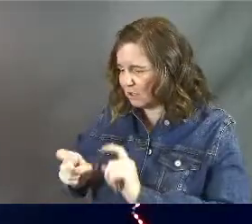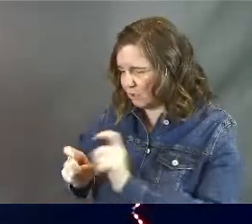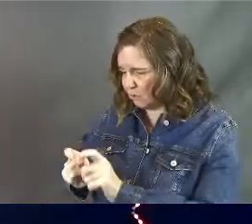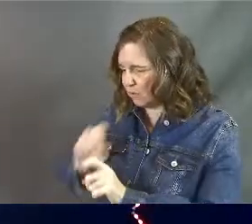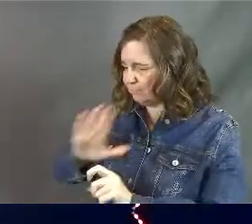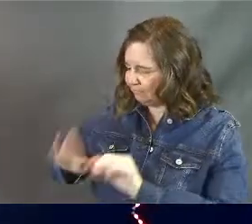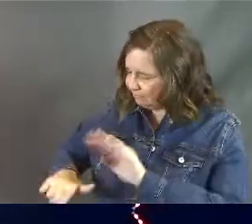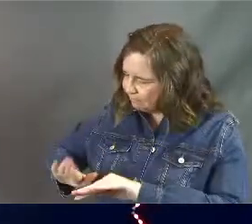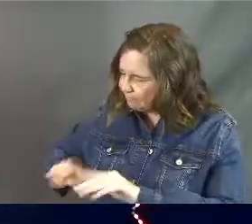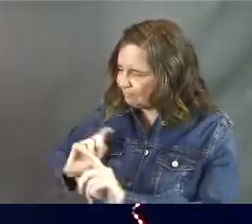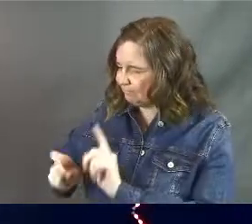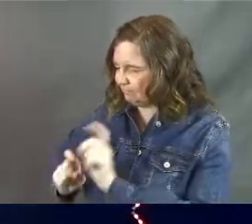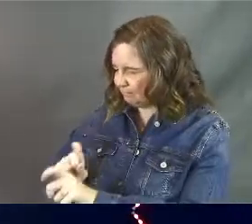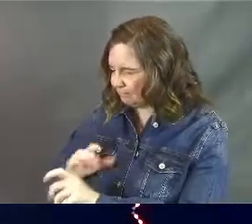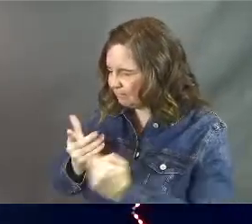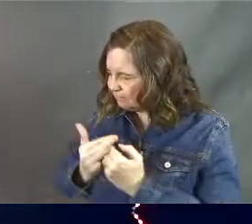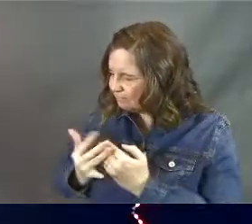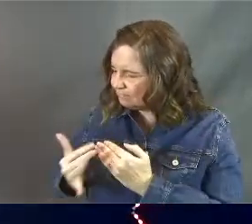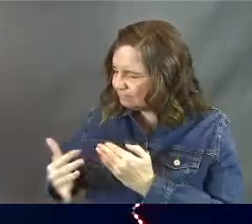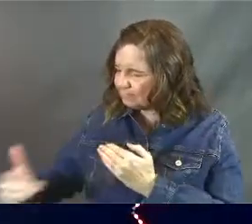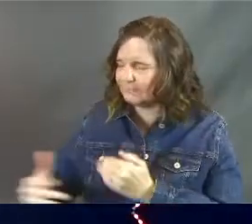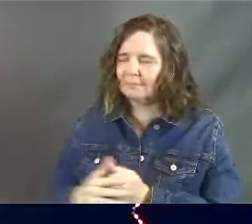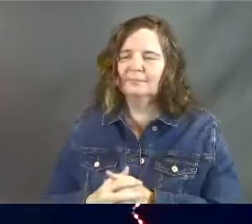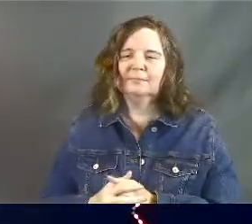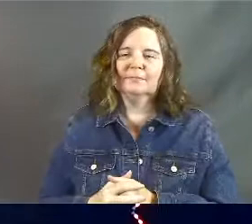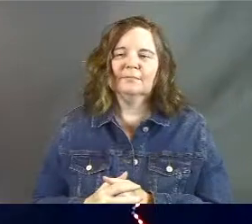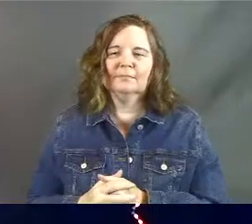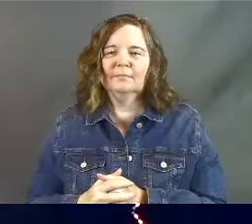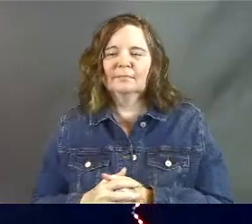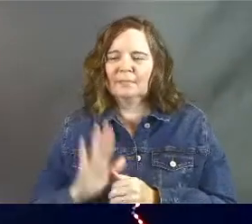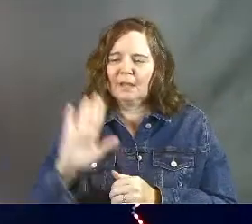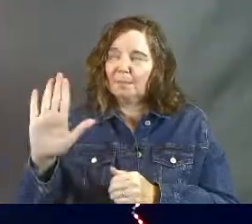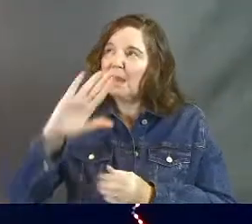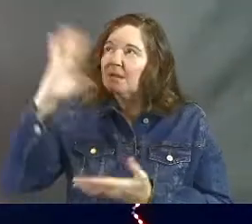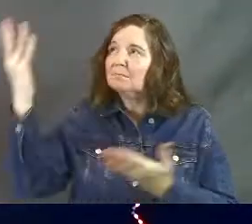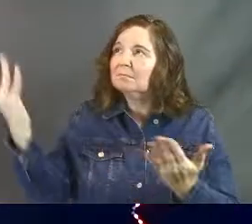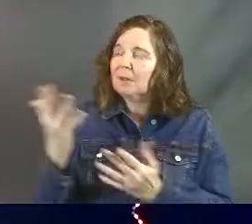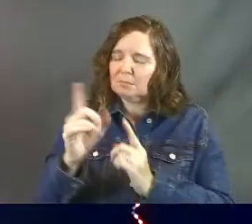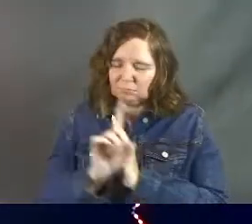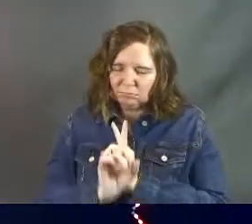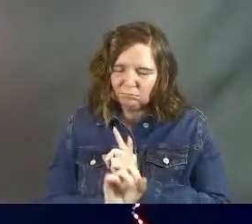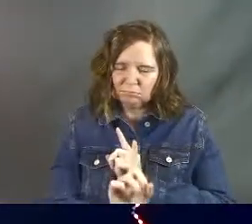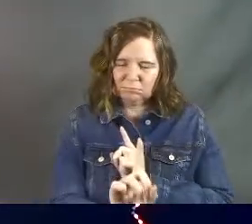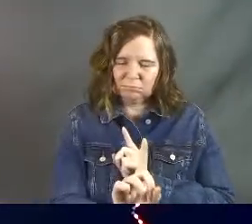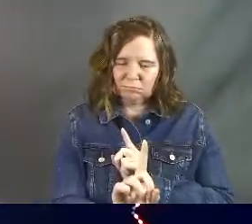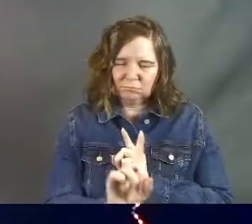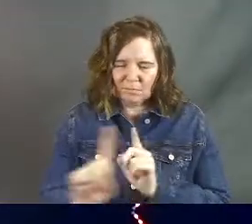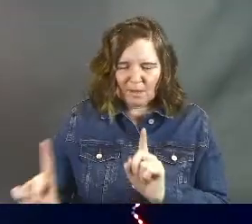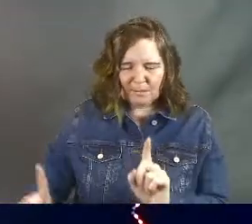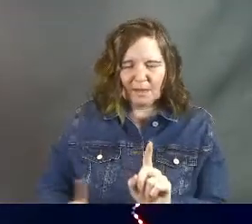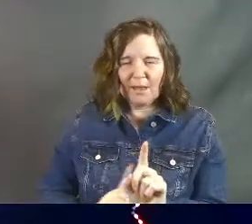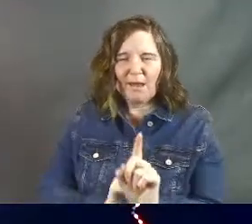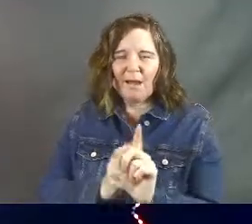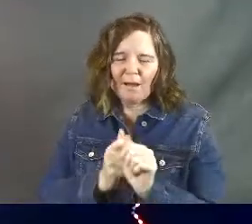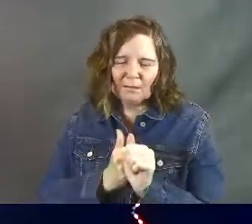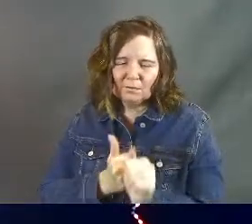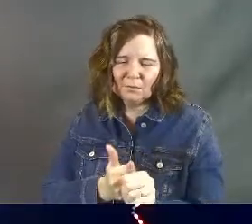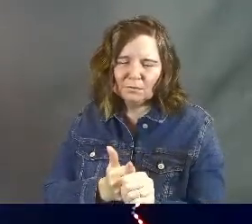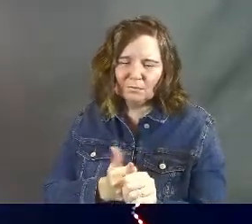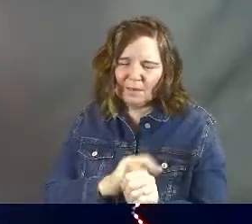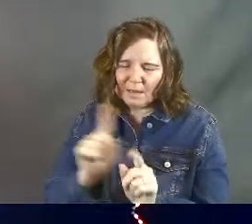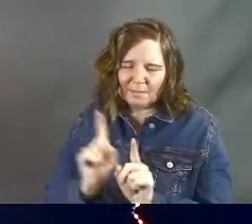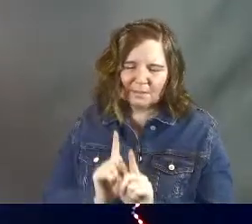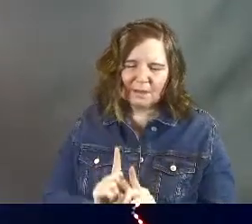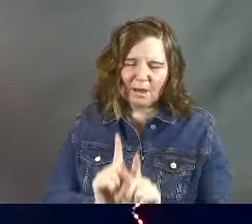the children, and the children. May his presence go before you and behind